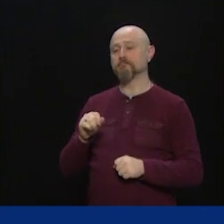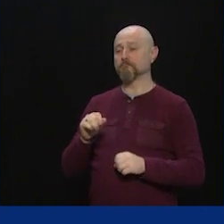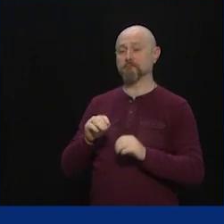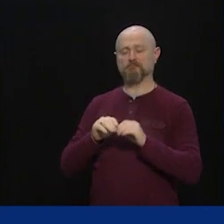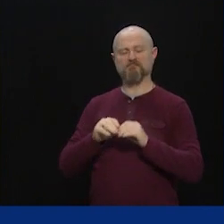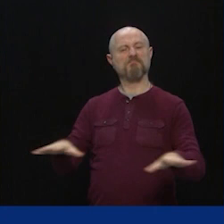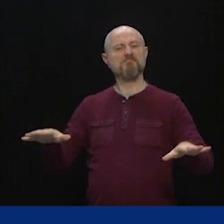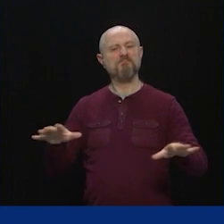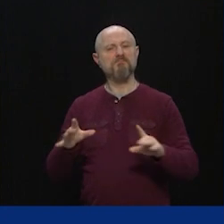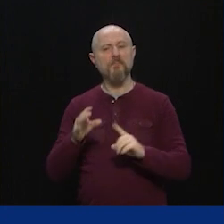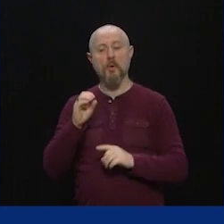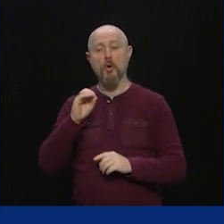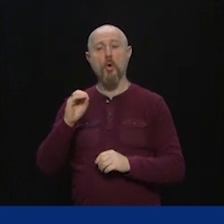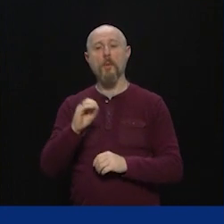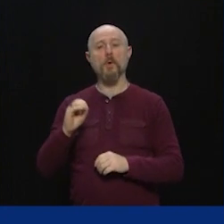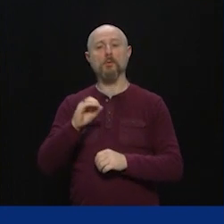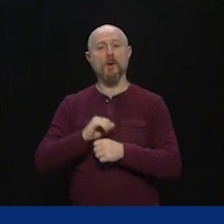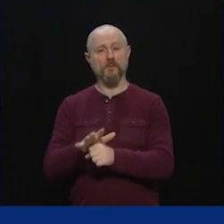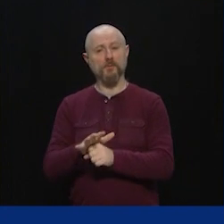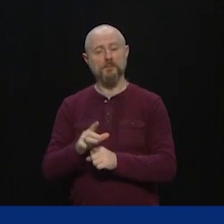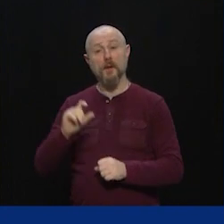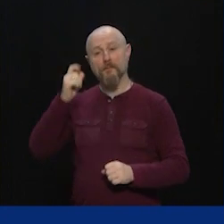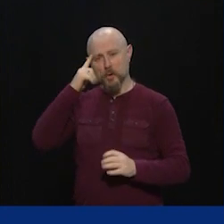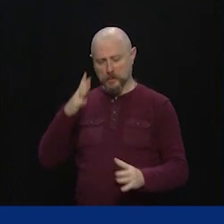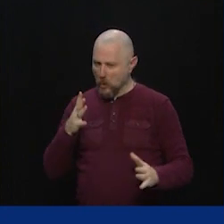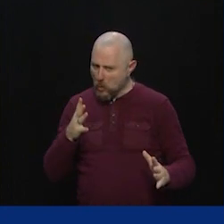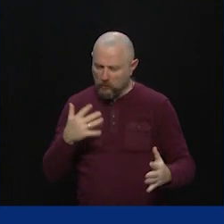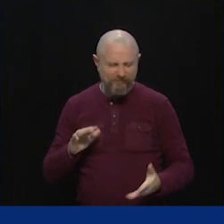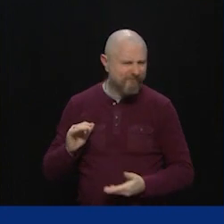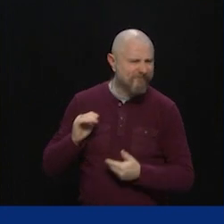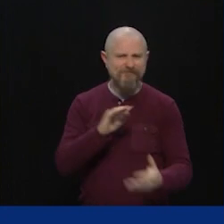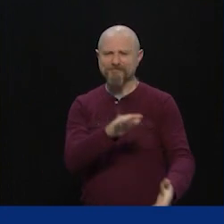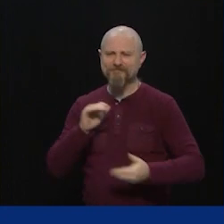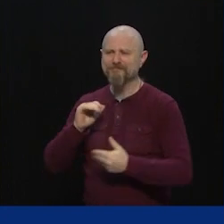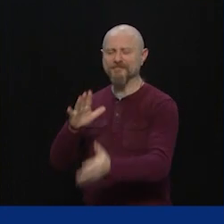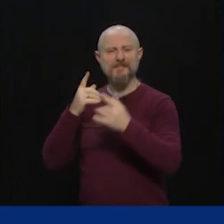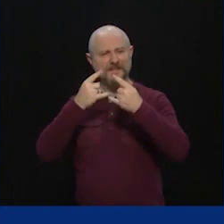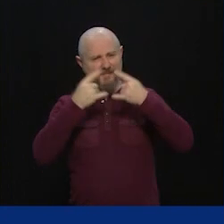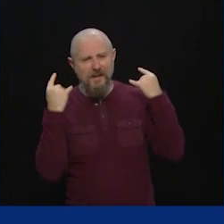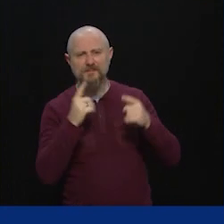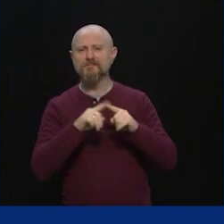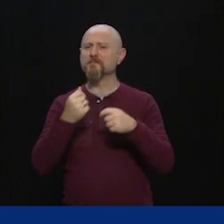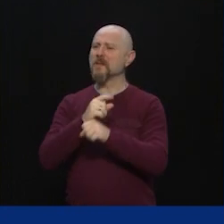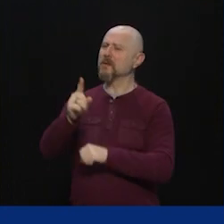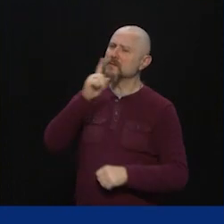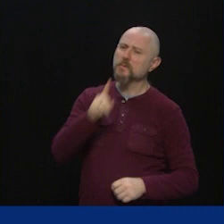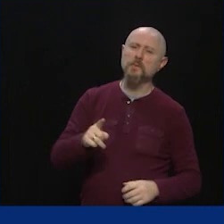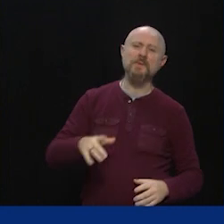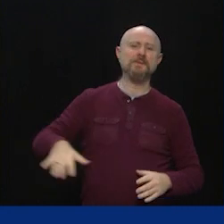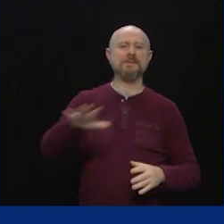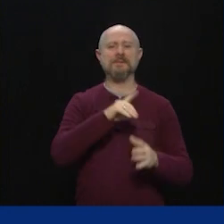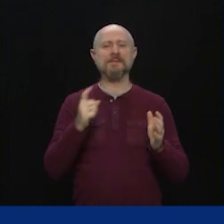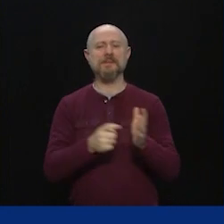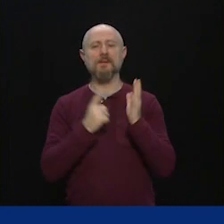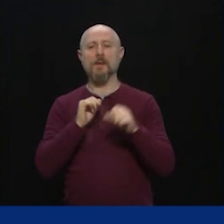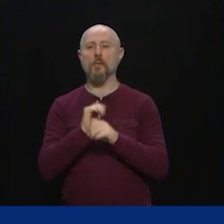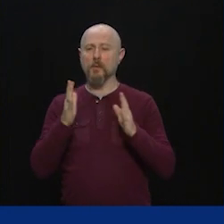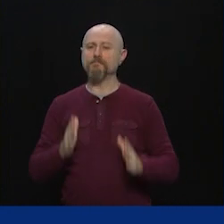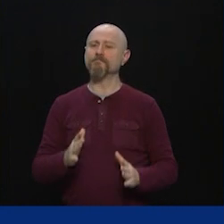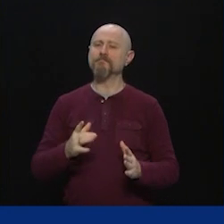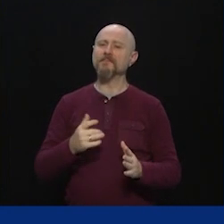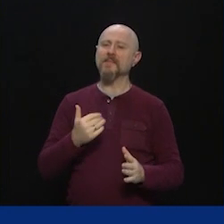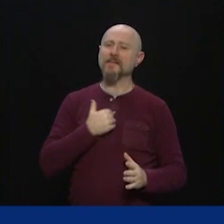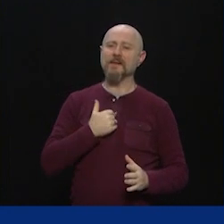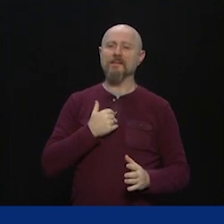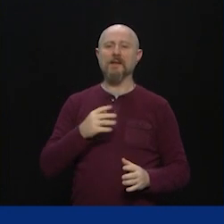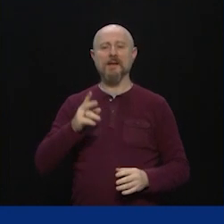delivered by increasing our mask supply, ensuring our essential workers have the KN95 masks that they need to do their jobs